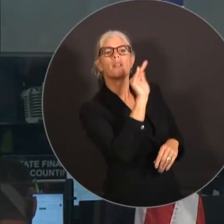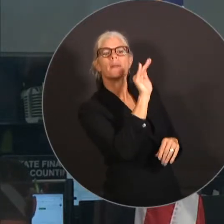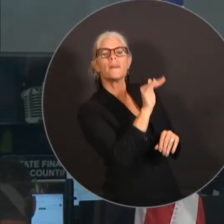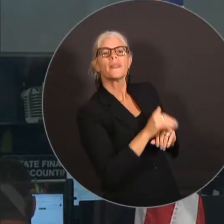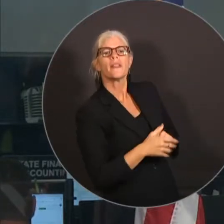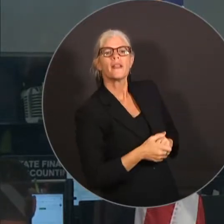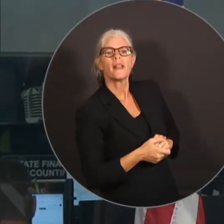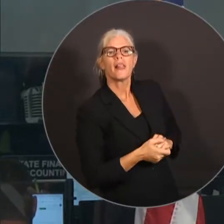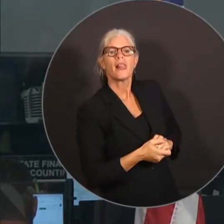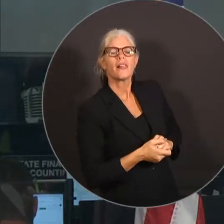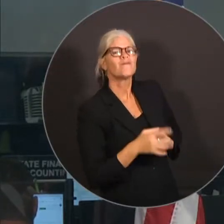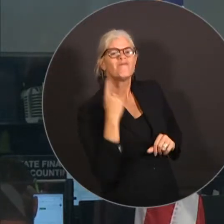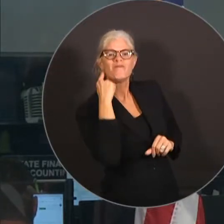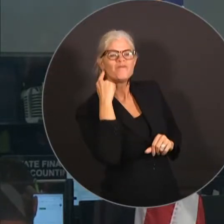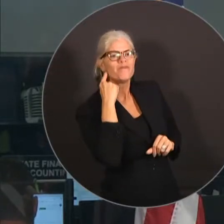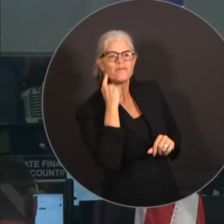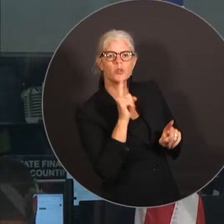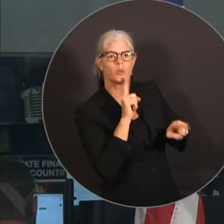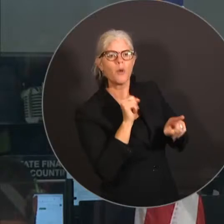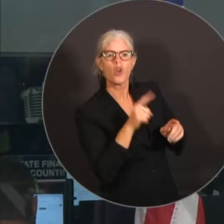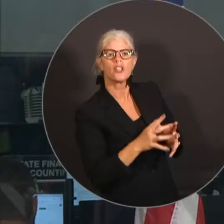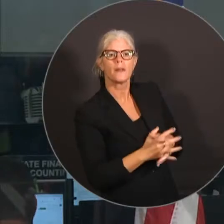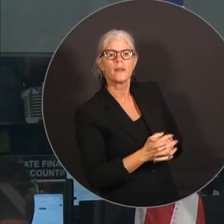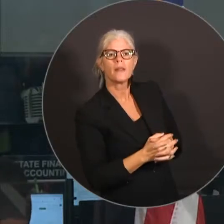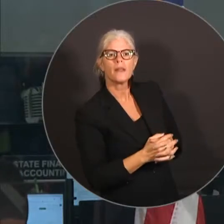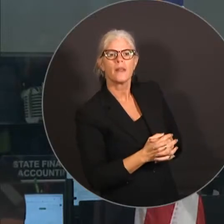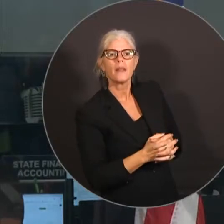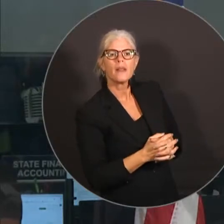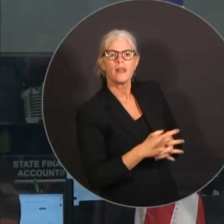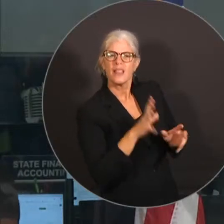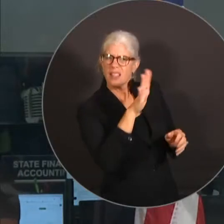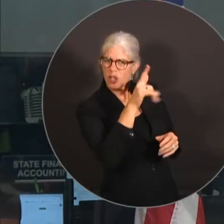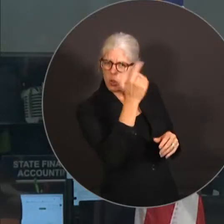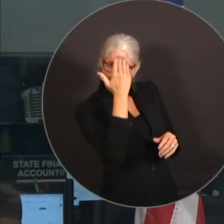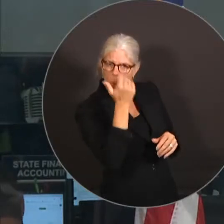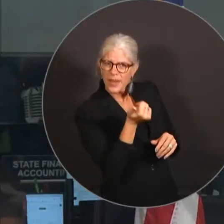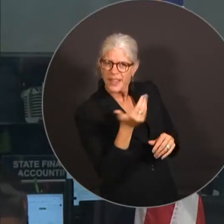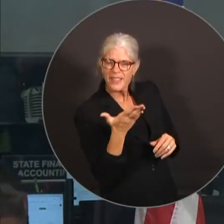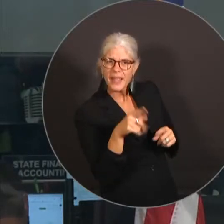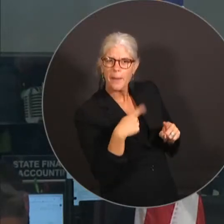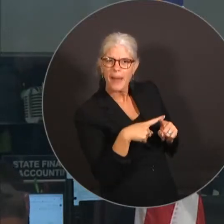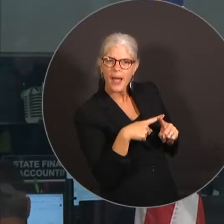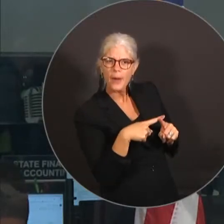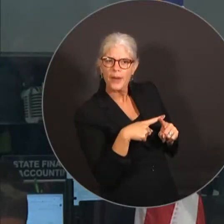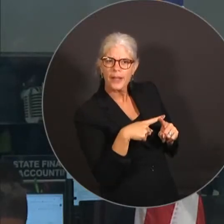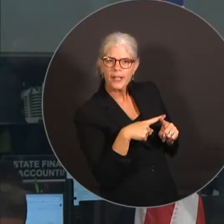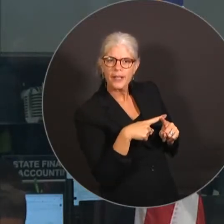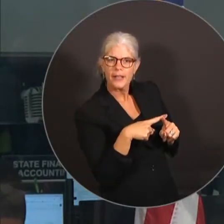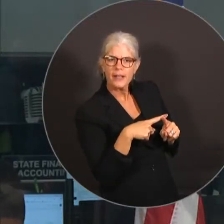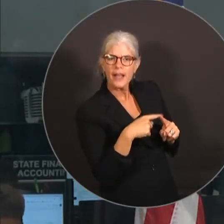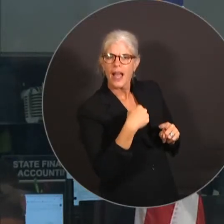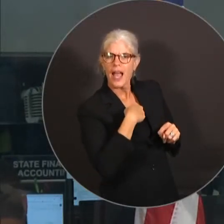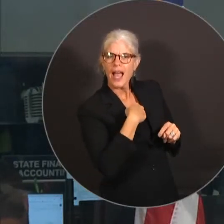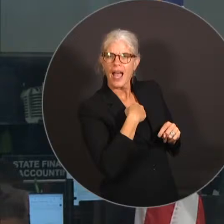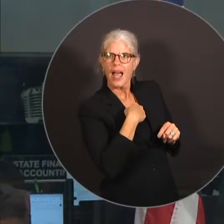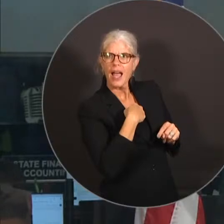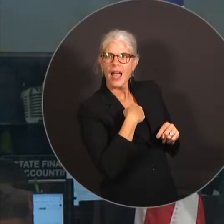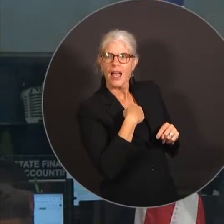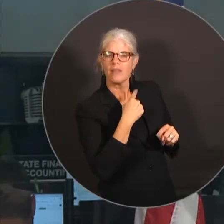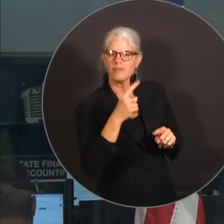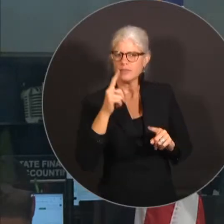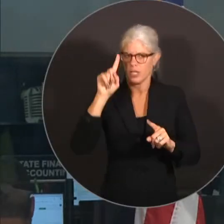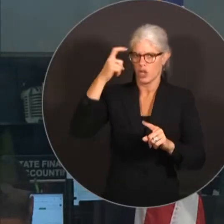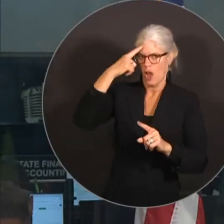how wide the eye is, or anything like that as it comes on shore? So it's interesting. I think the storm